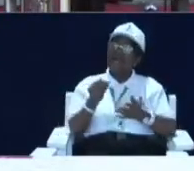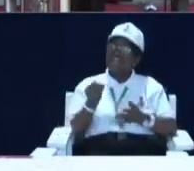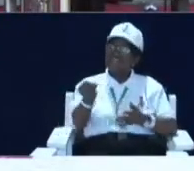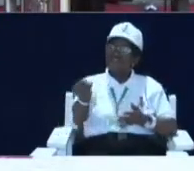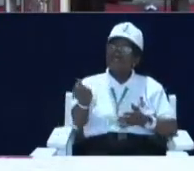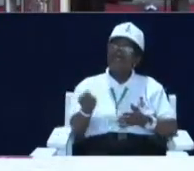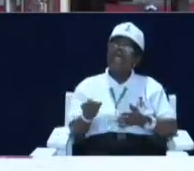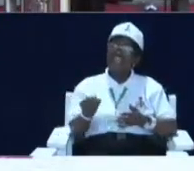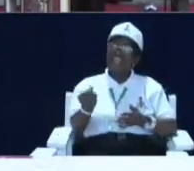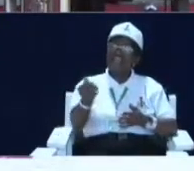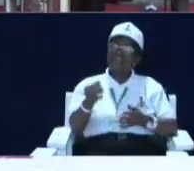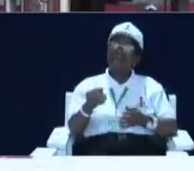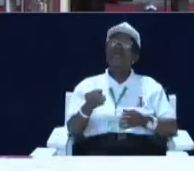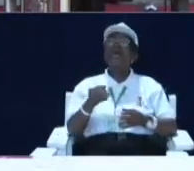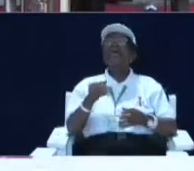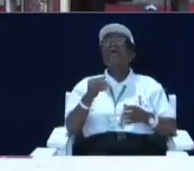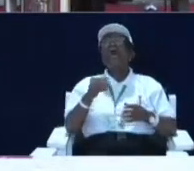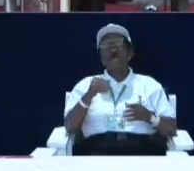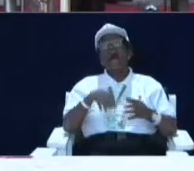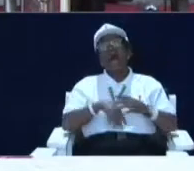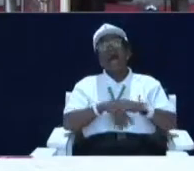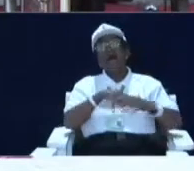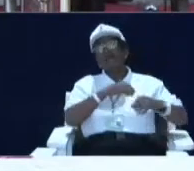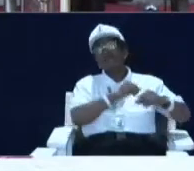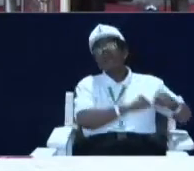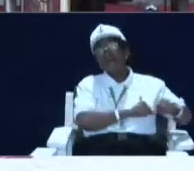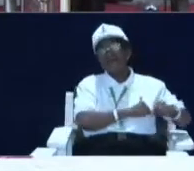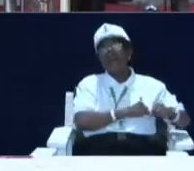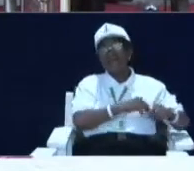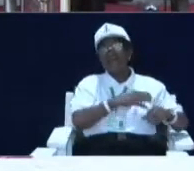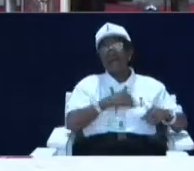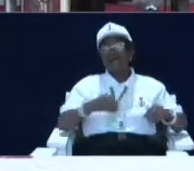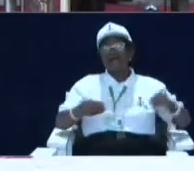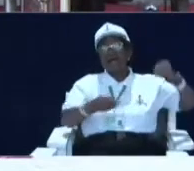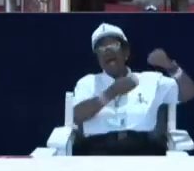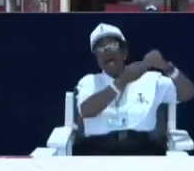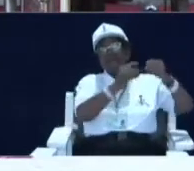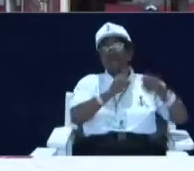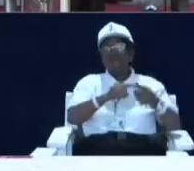outside. And they add to that 100 sheep.